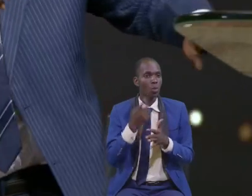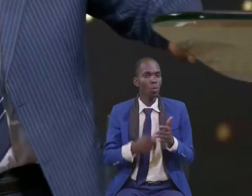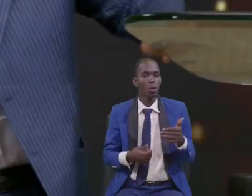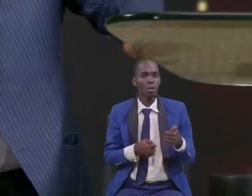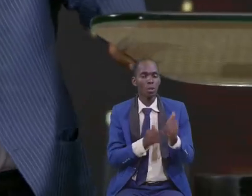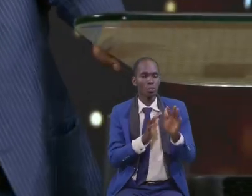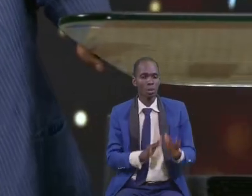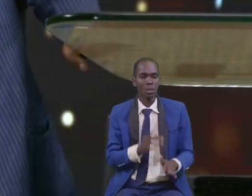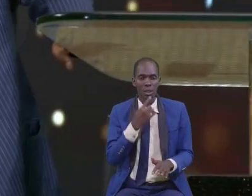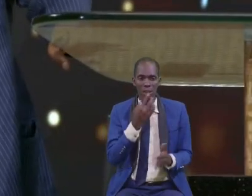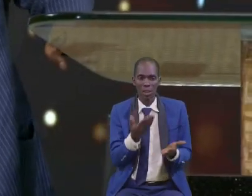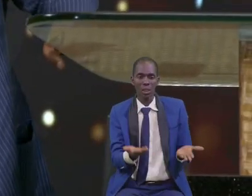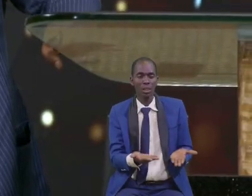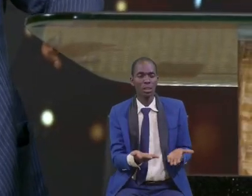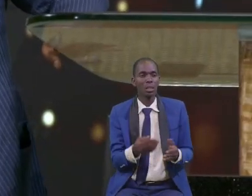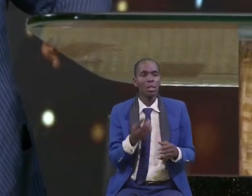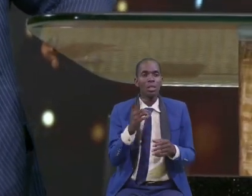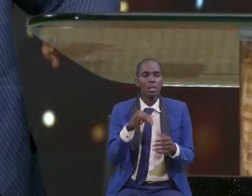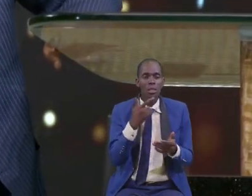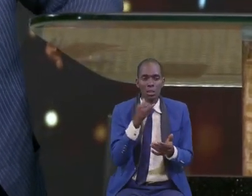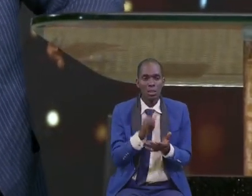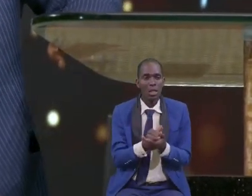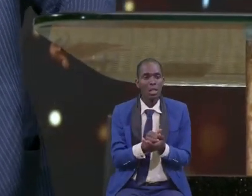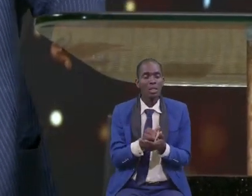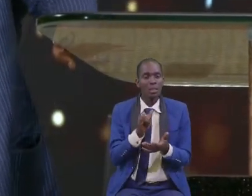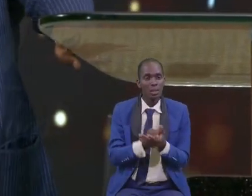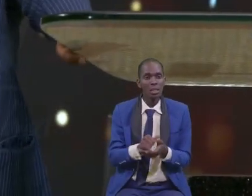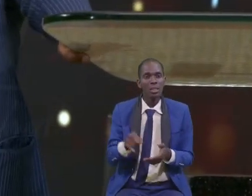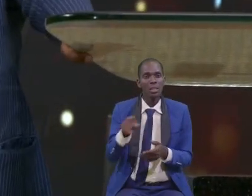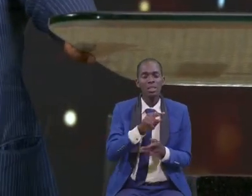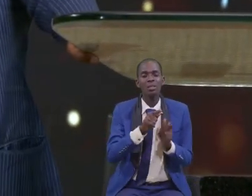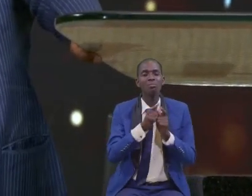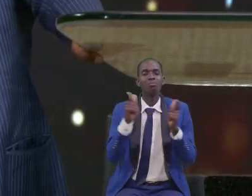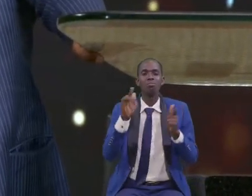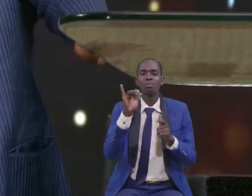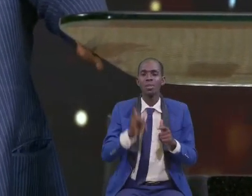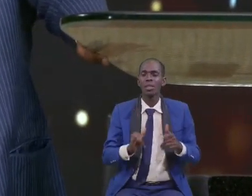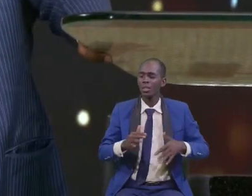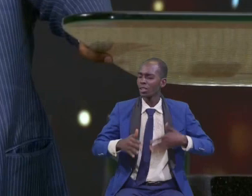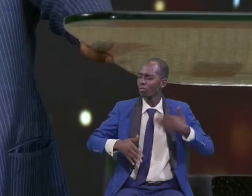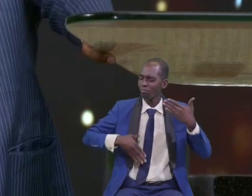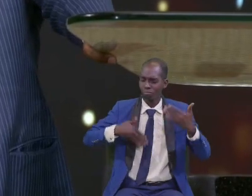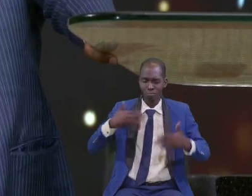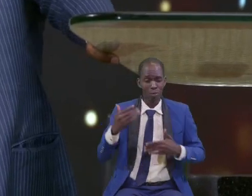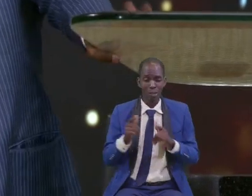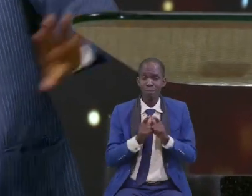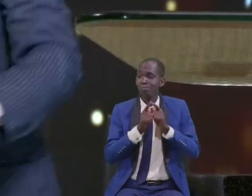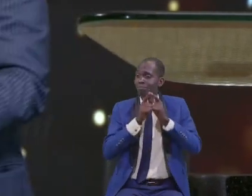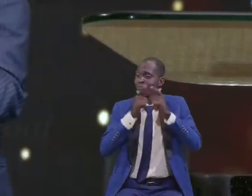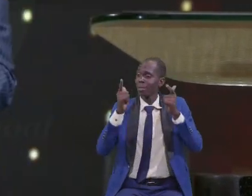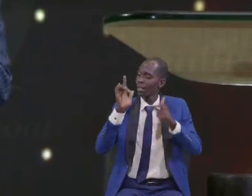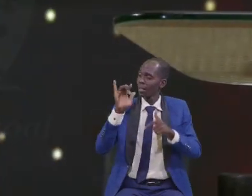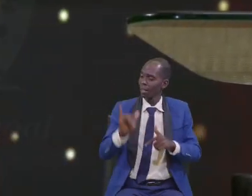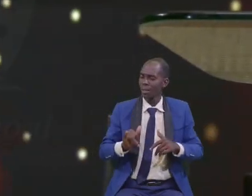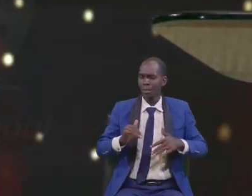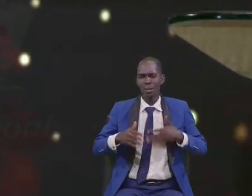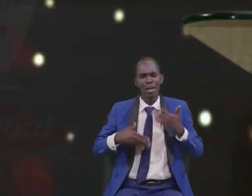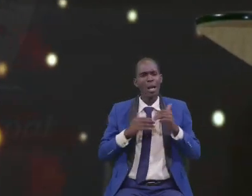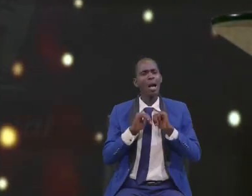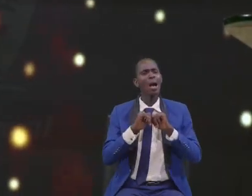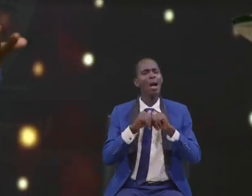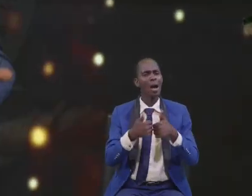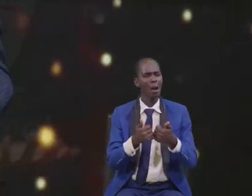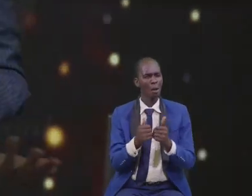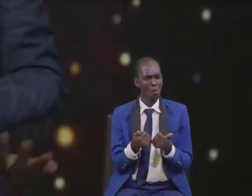He's saying, wherein ye greatly rejoice. You greatly rejoice. How is it that, you